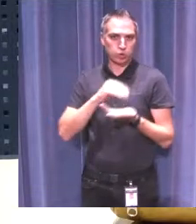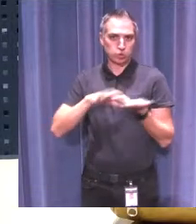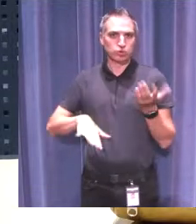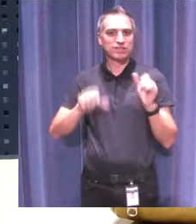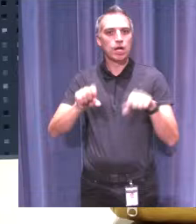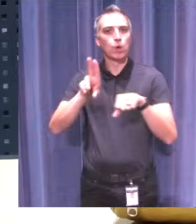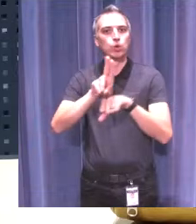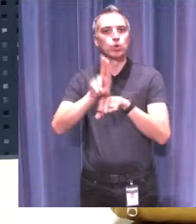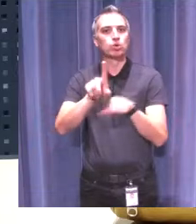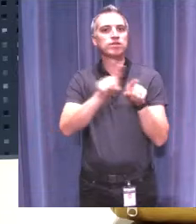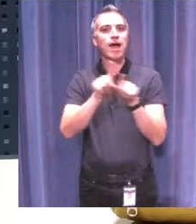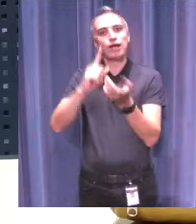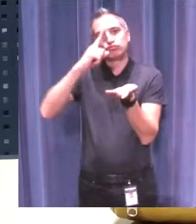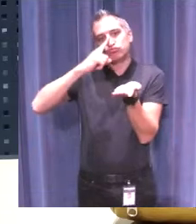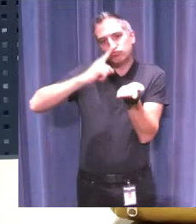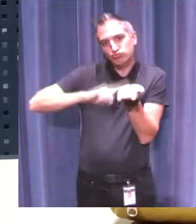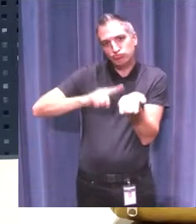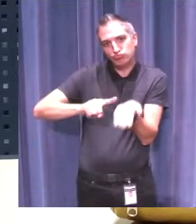with.